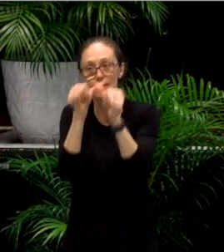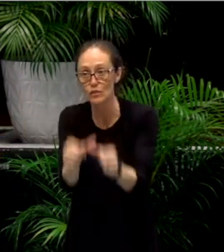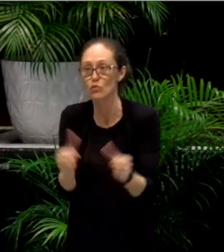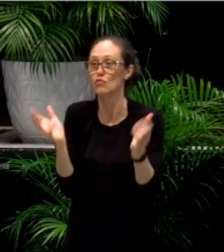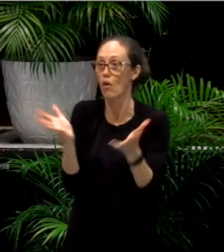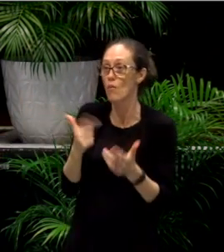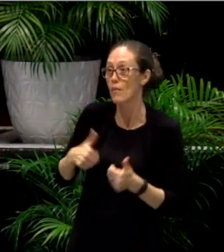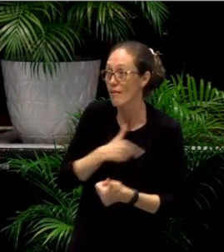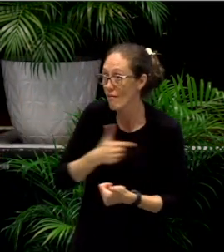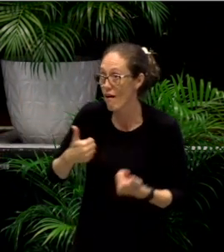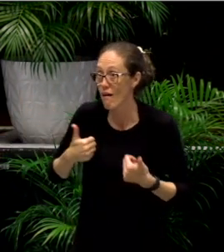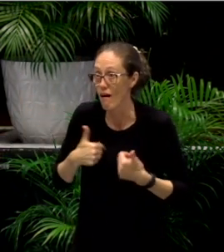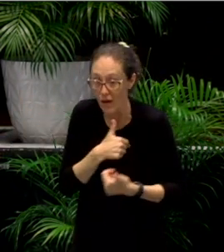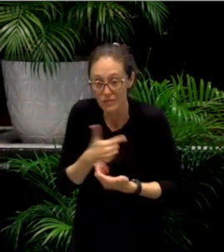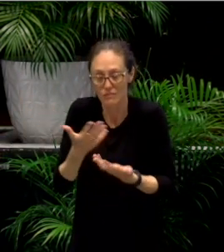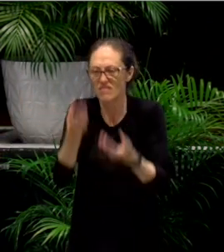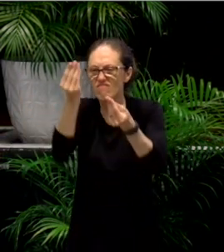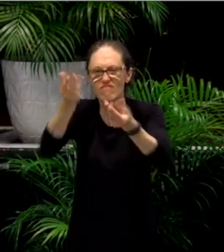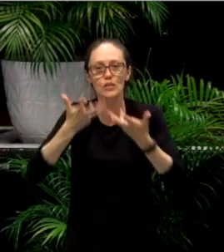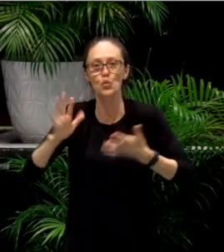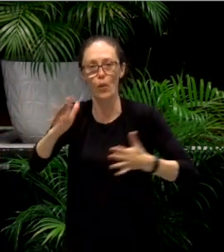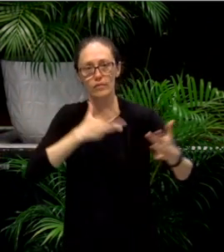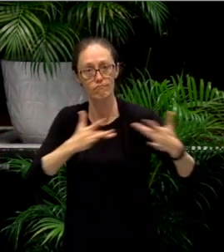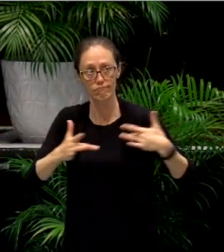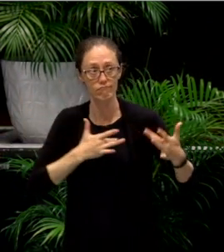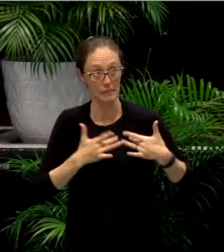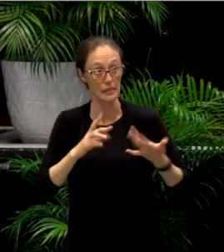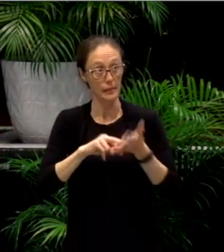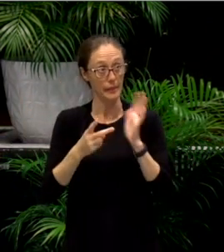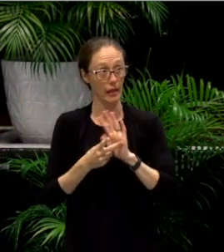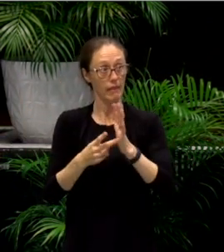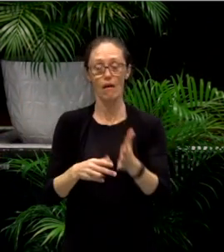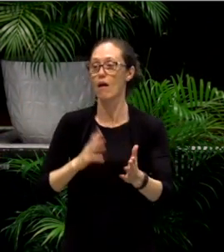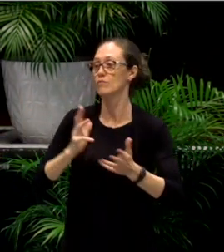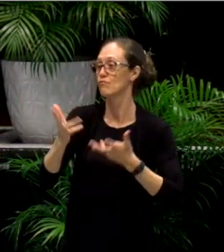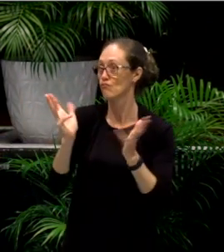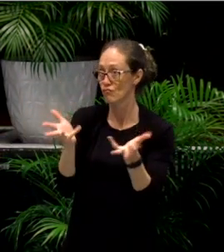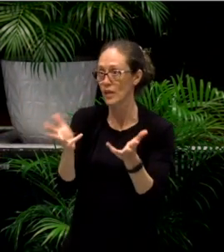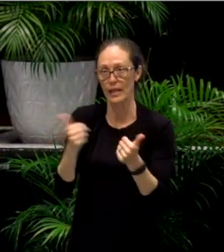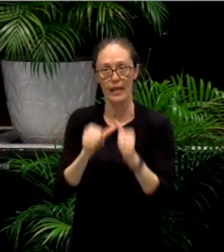us and let us know what you're worried about so that we can keep the dialogue going. So thank you.